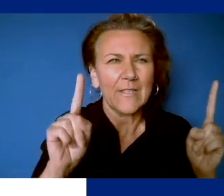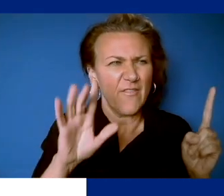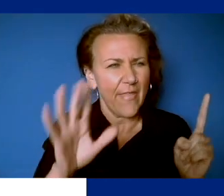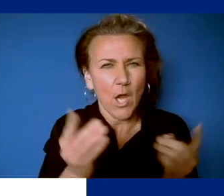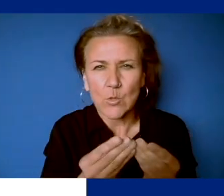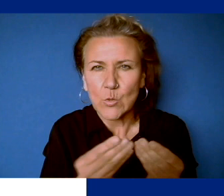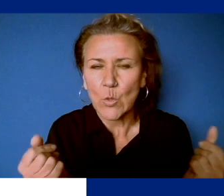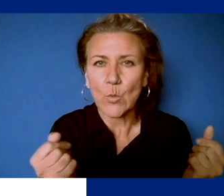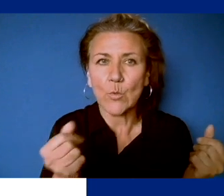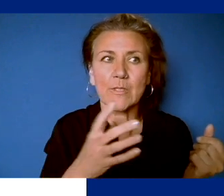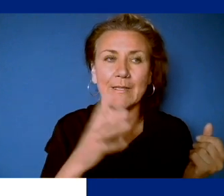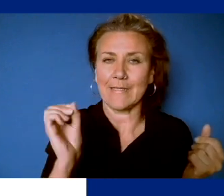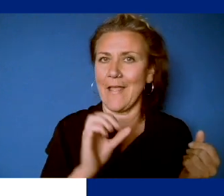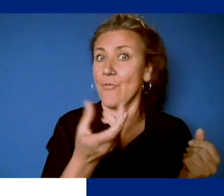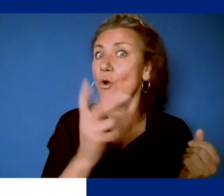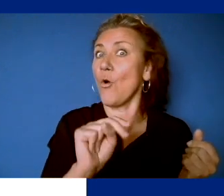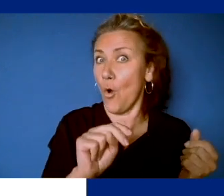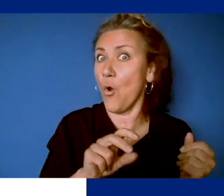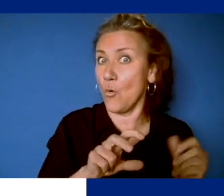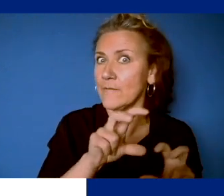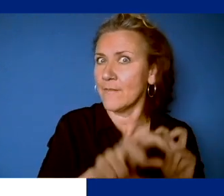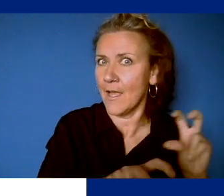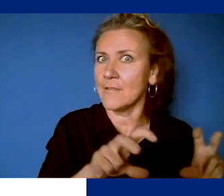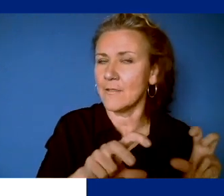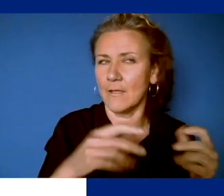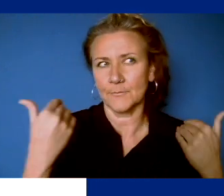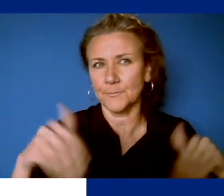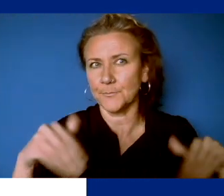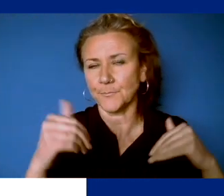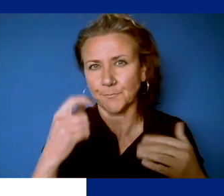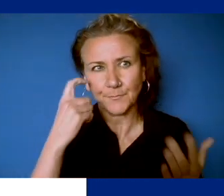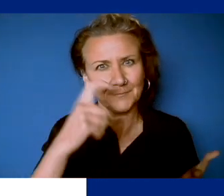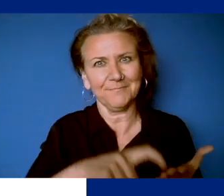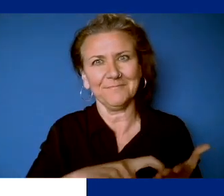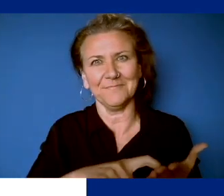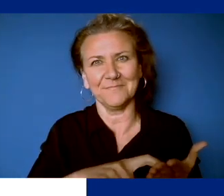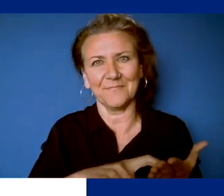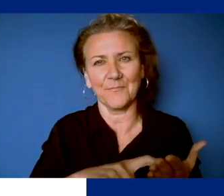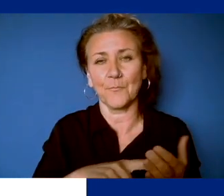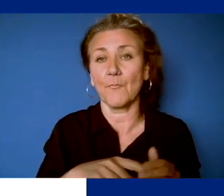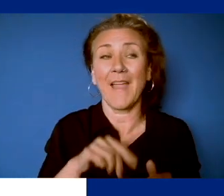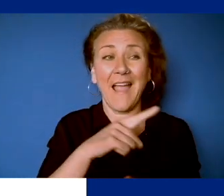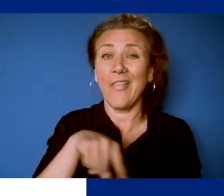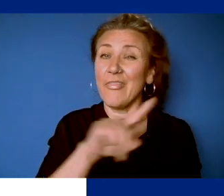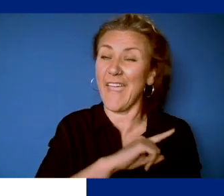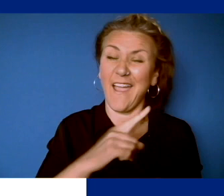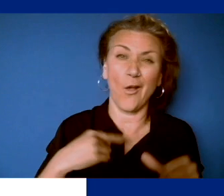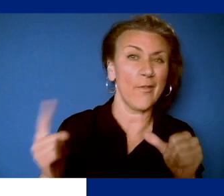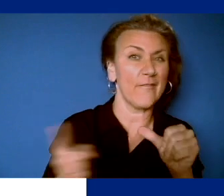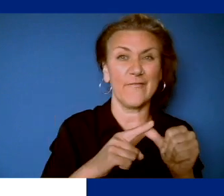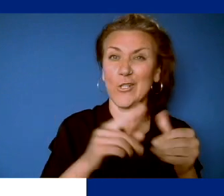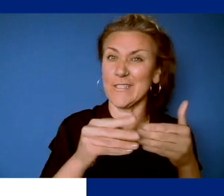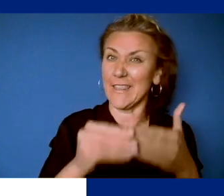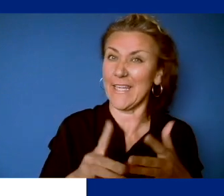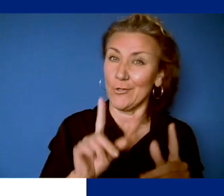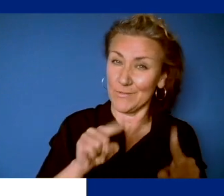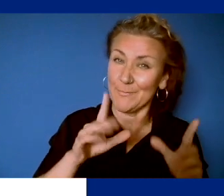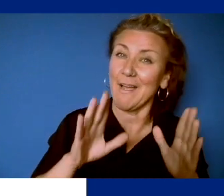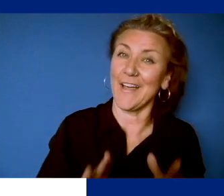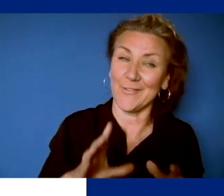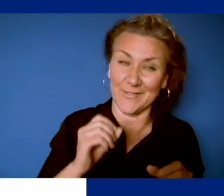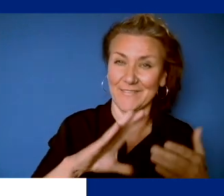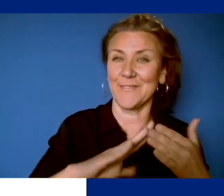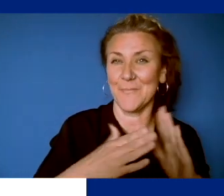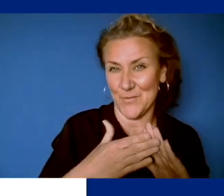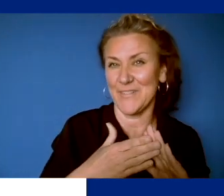the effectiveness of the solutions, and that we invested in. And that continue to be first responders for their